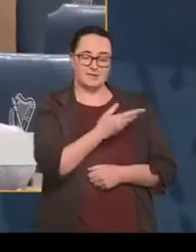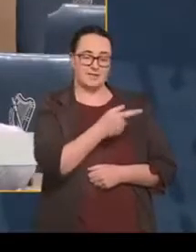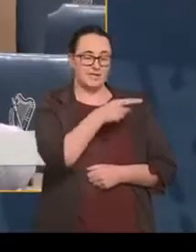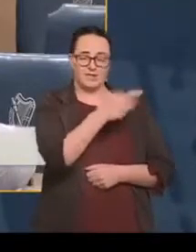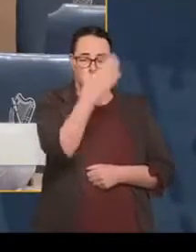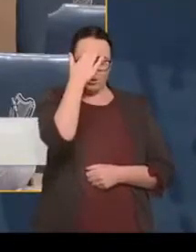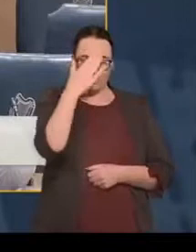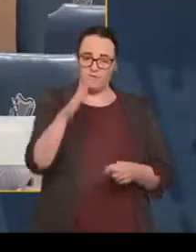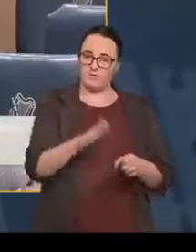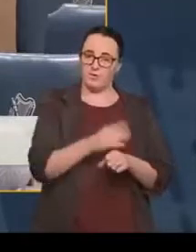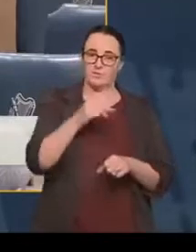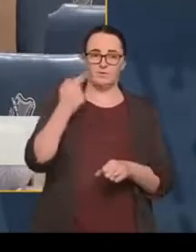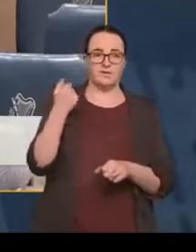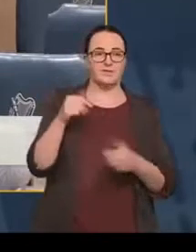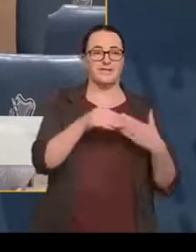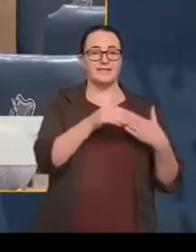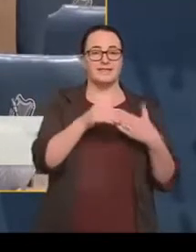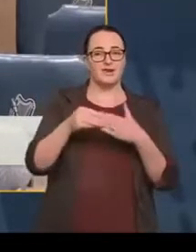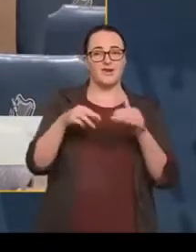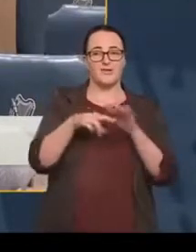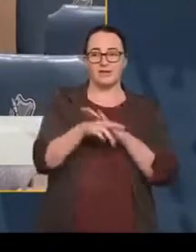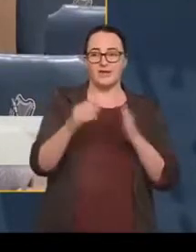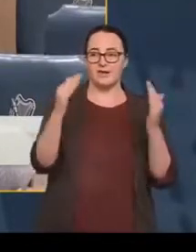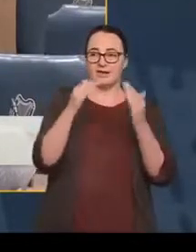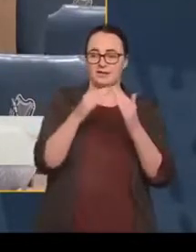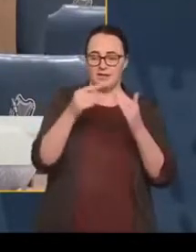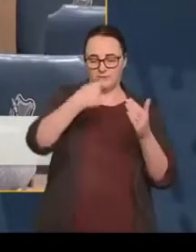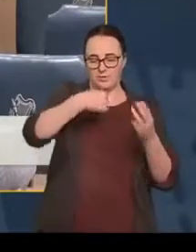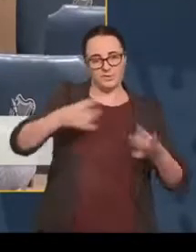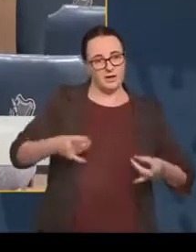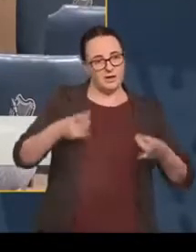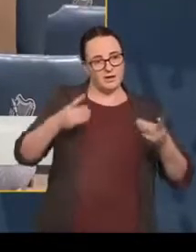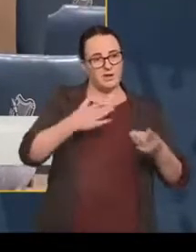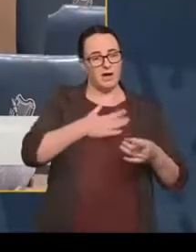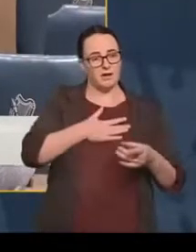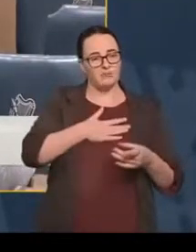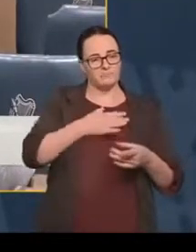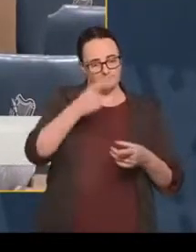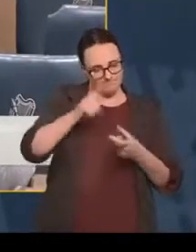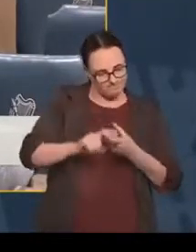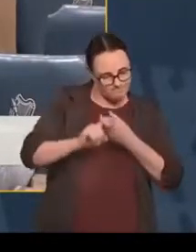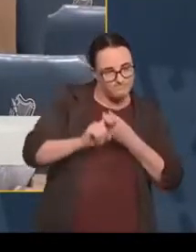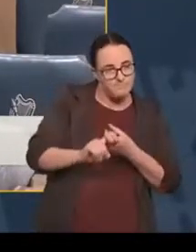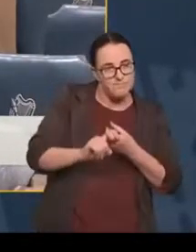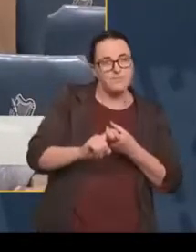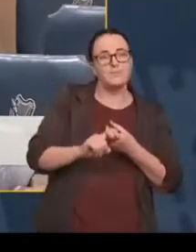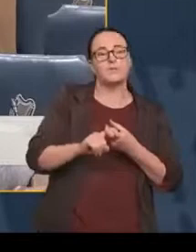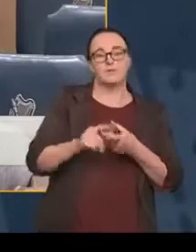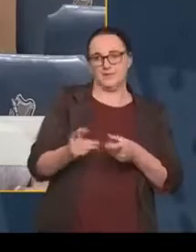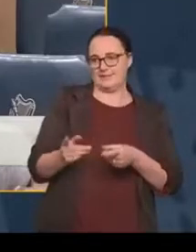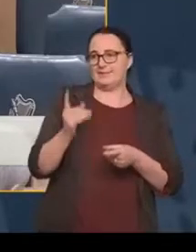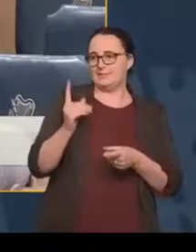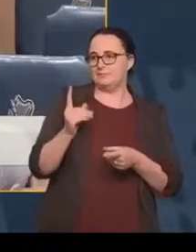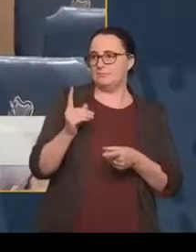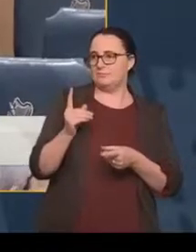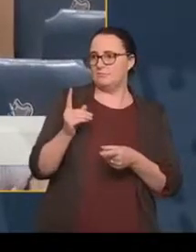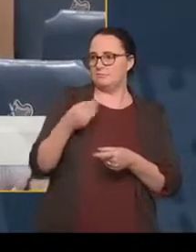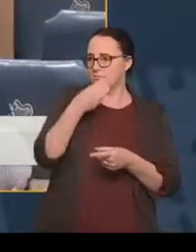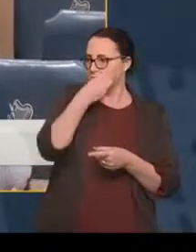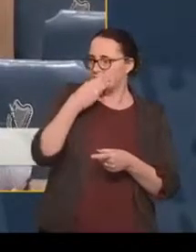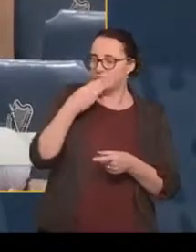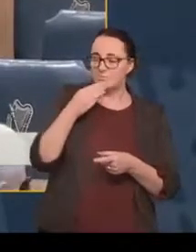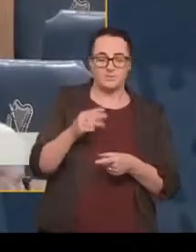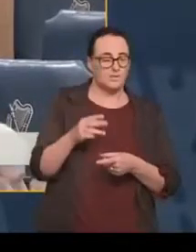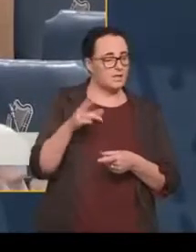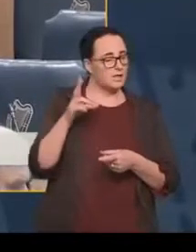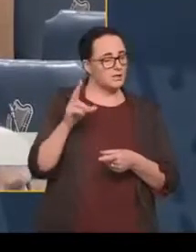Daly understood full well that when I said as Leader in the House and in meetings with him that we would honour our commitment, and every line of the way we've done that on this side of the